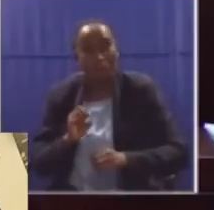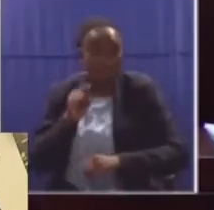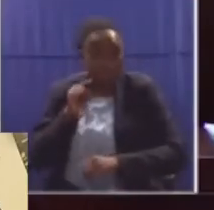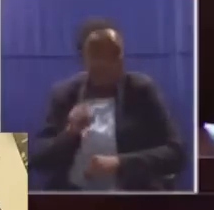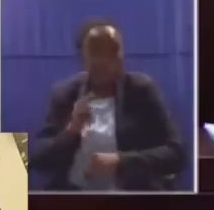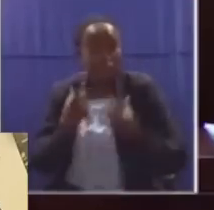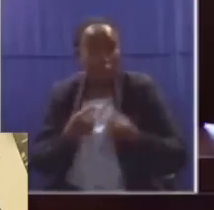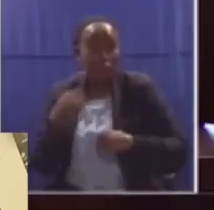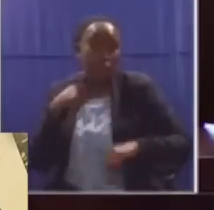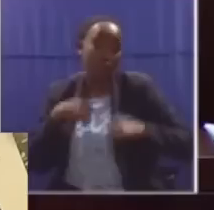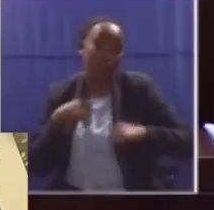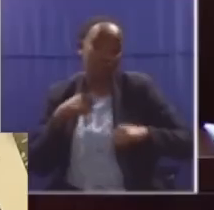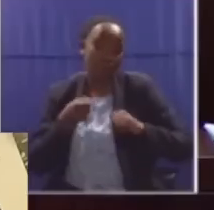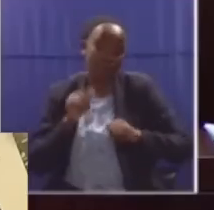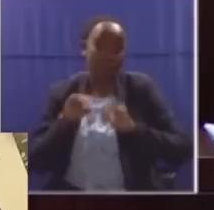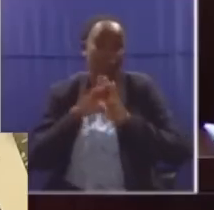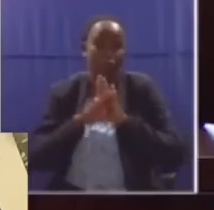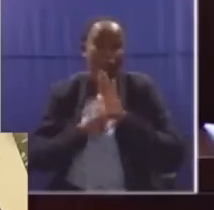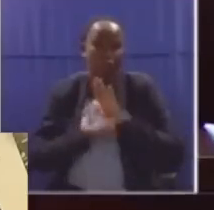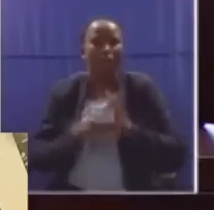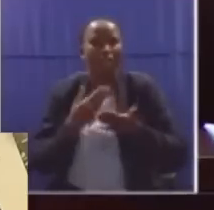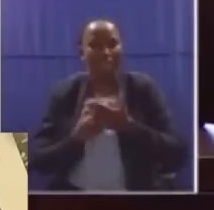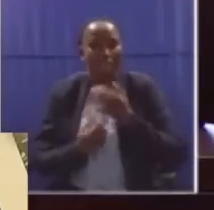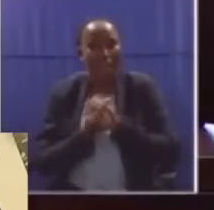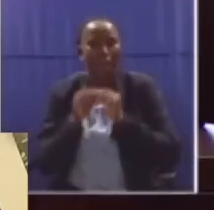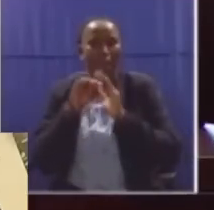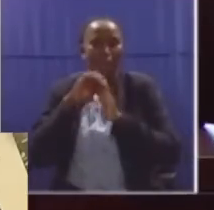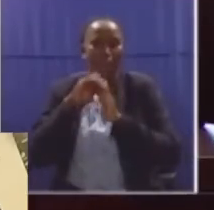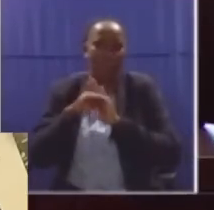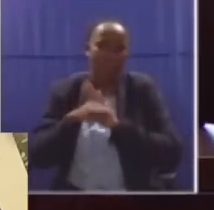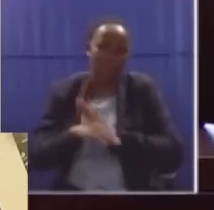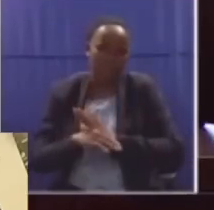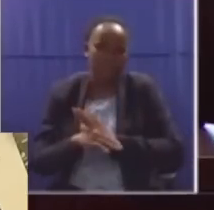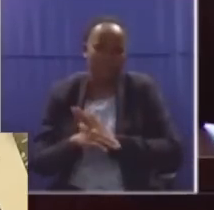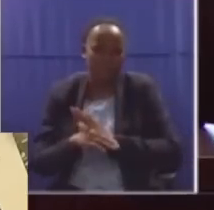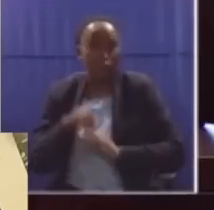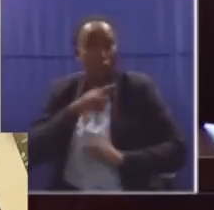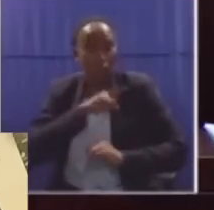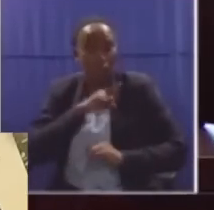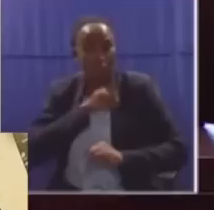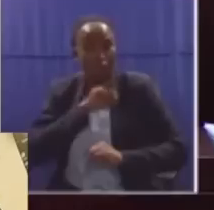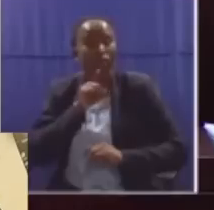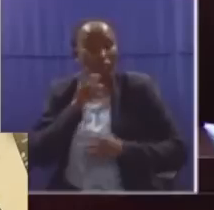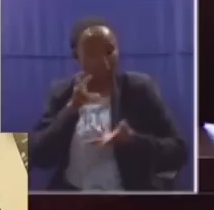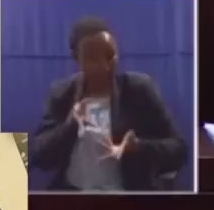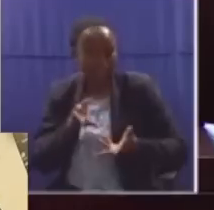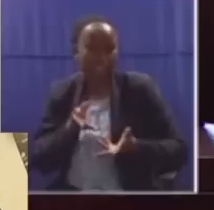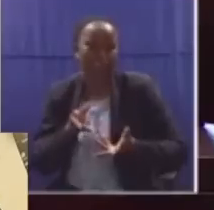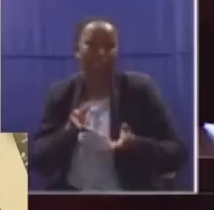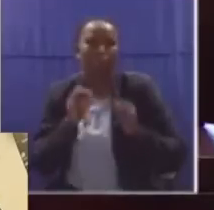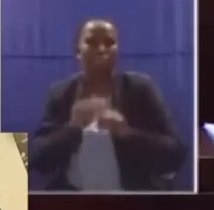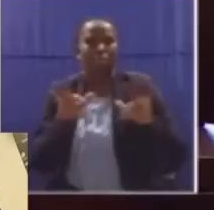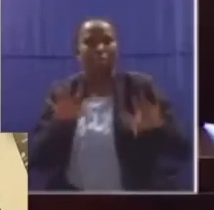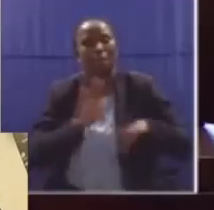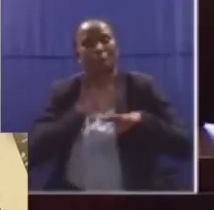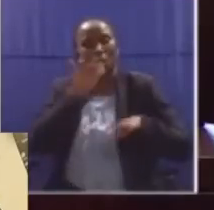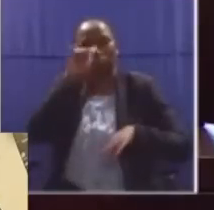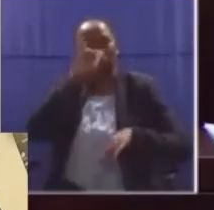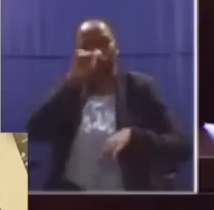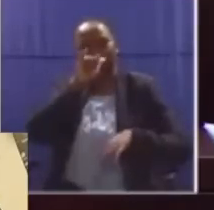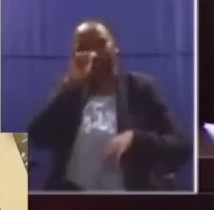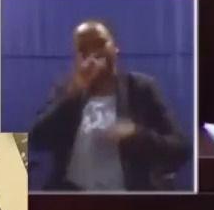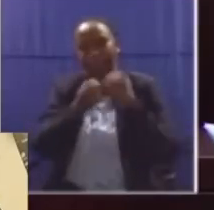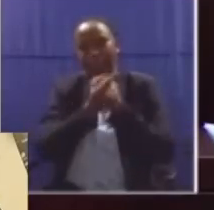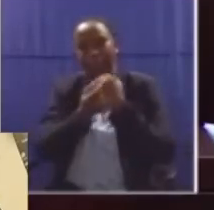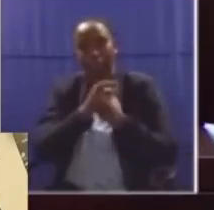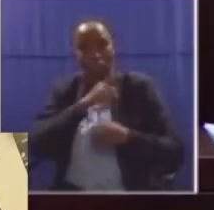performance in this program, a subsequent decline in detection rates. It's the reason we see low conviction rates, resulting in criminals no longer fearing